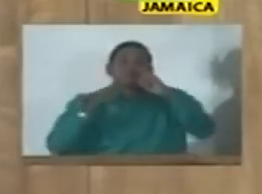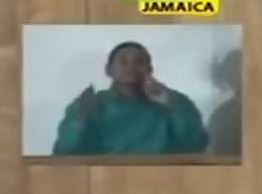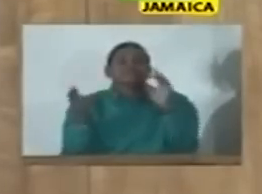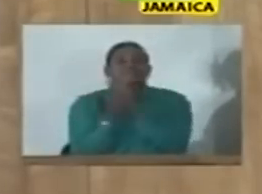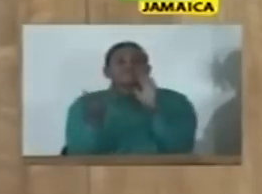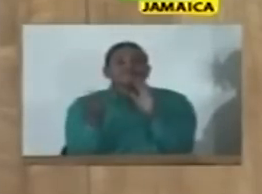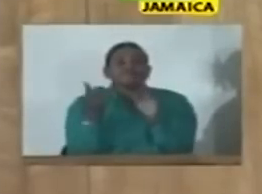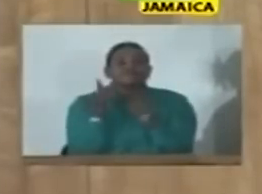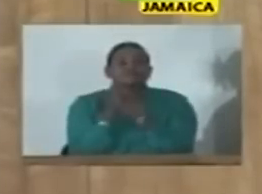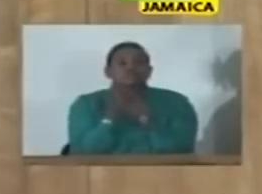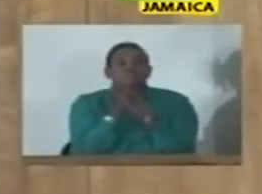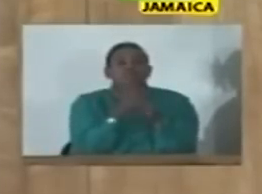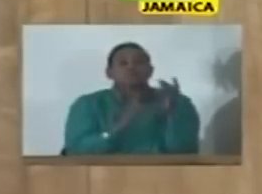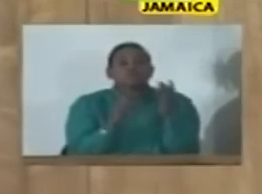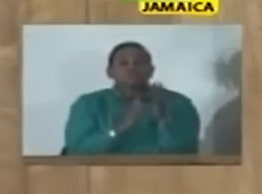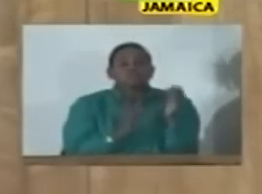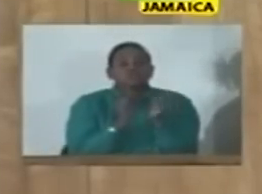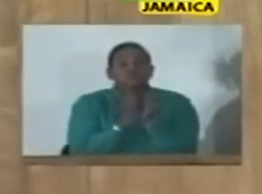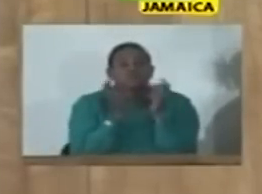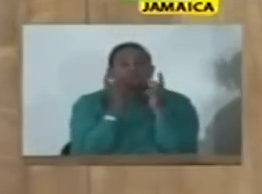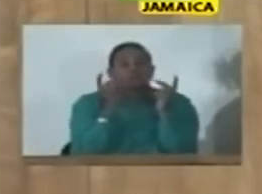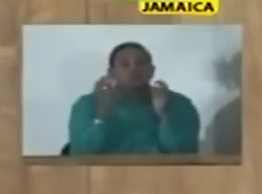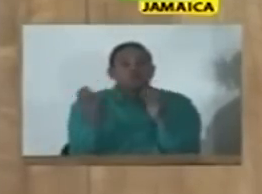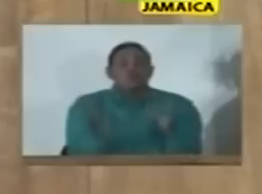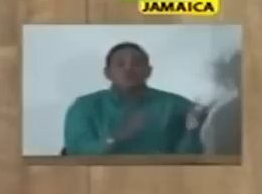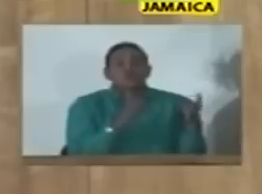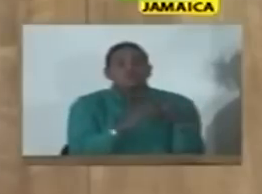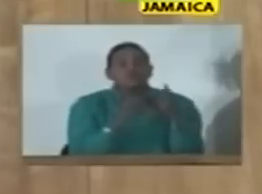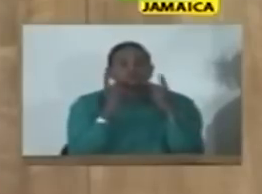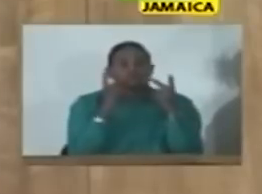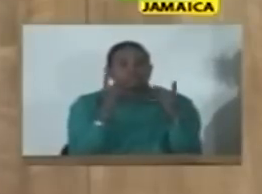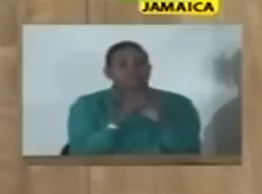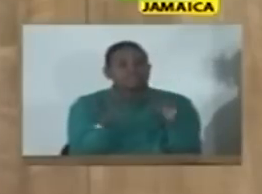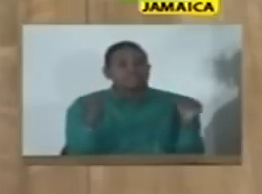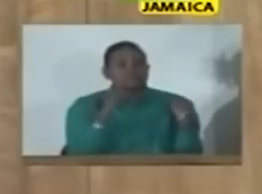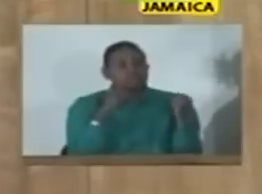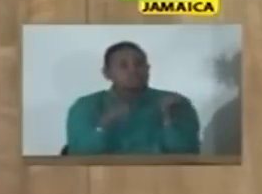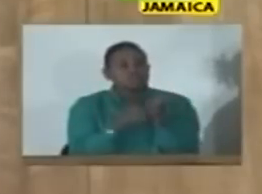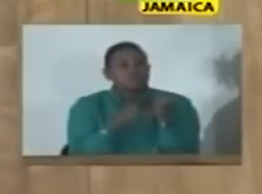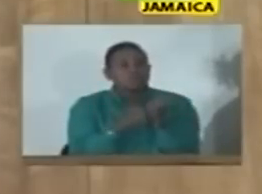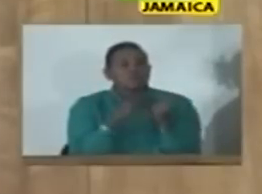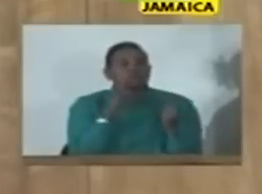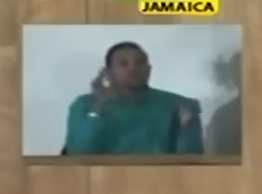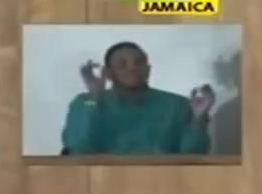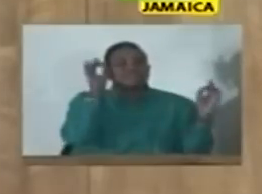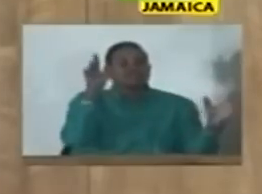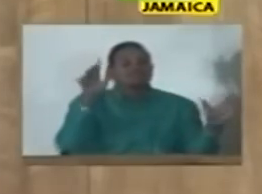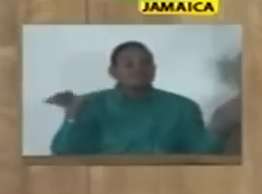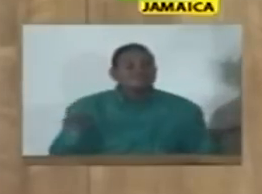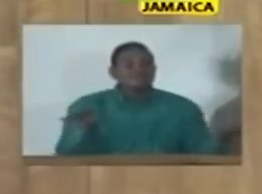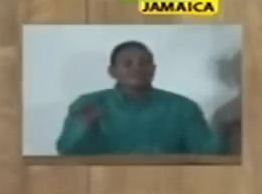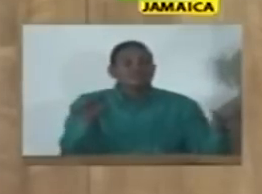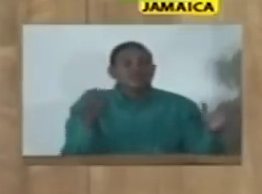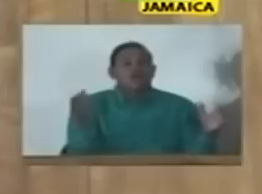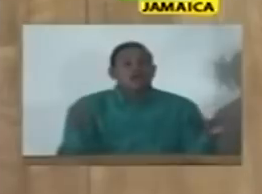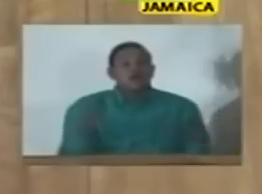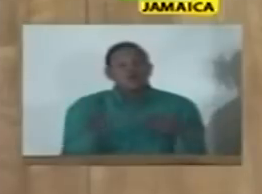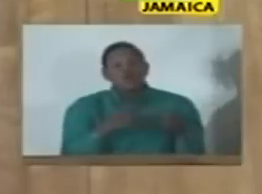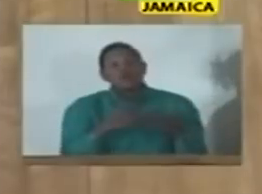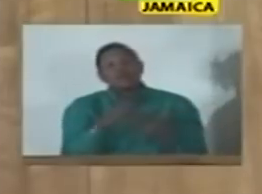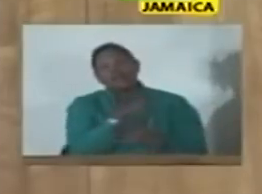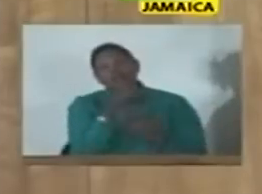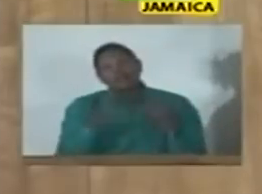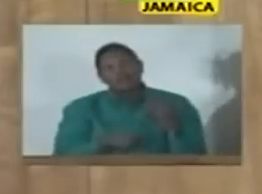prejudicial to public order or public safety, in support of terrorism or terrorist activities, whether